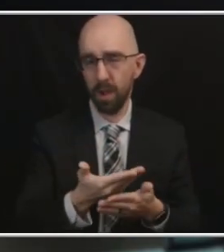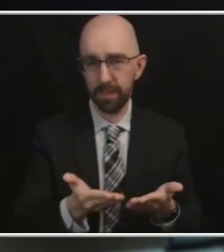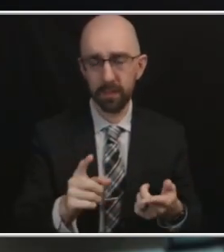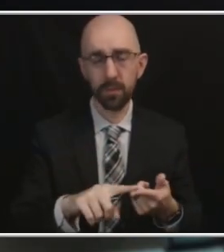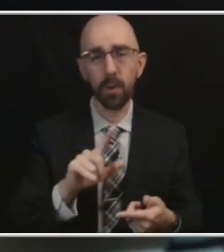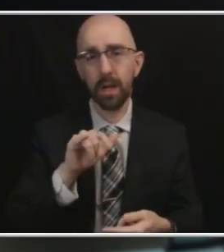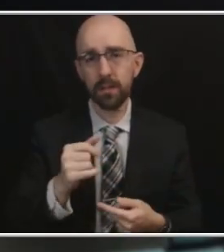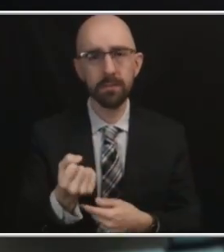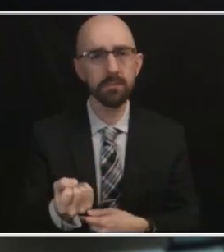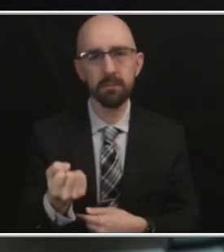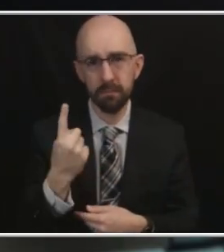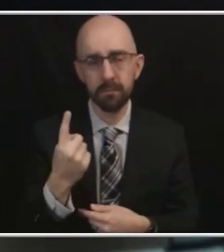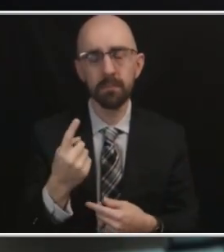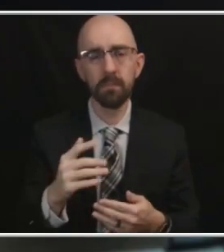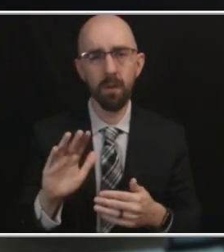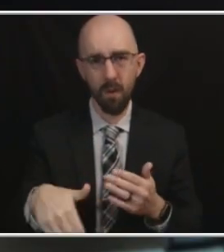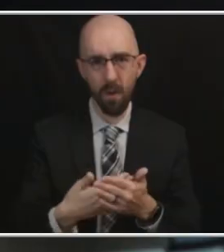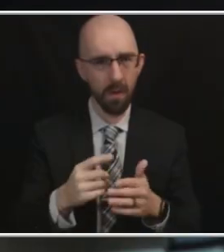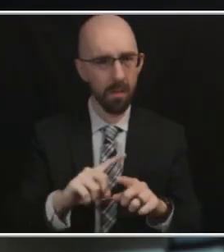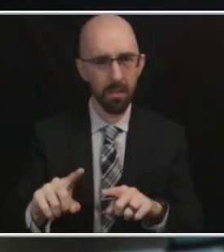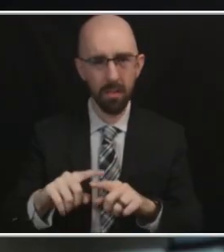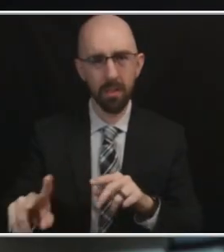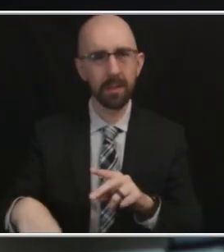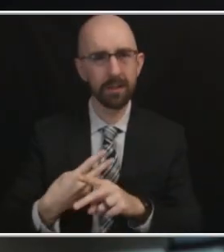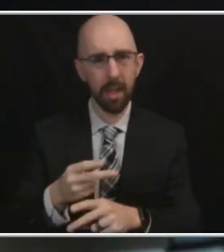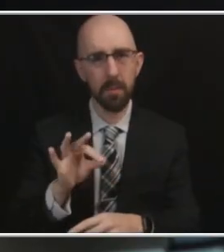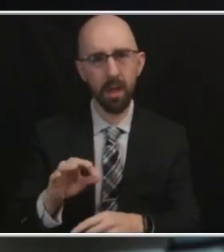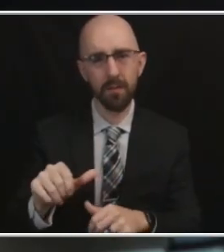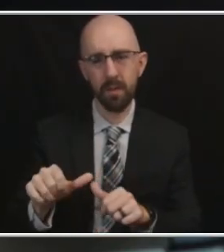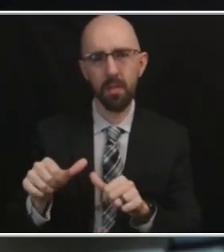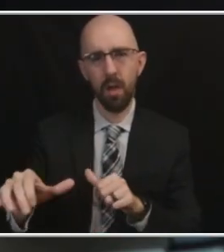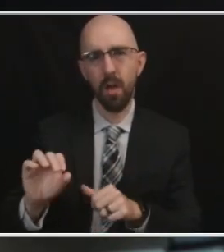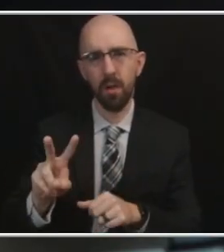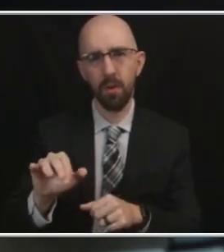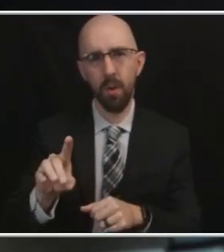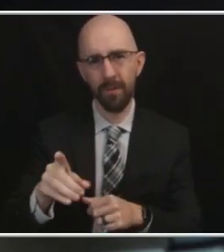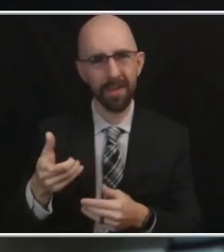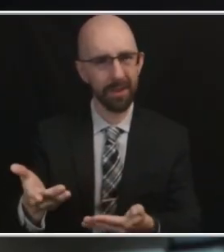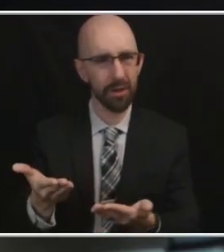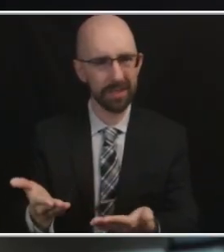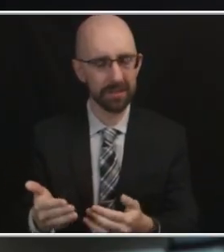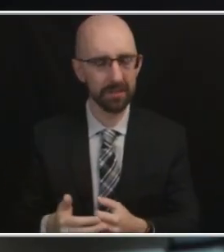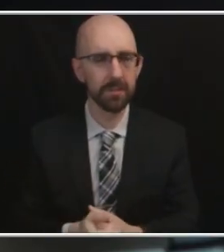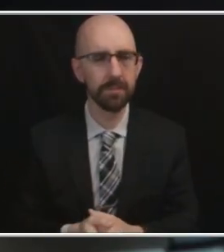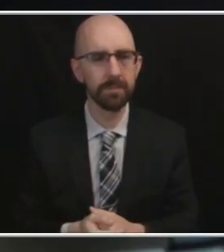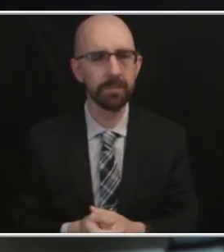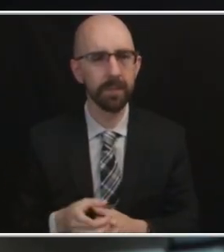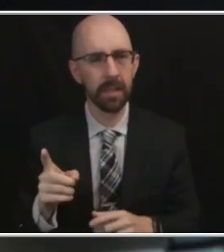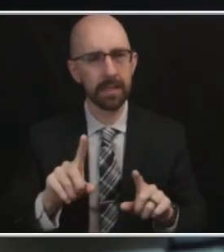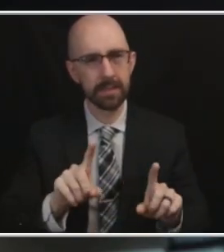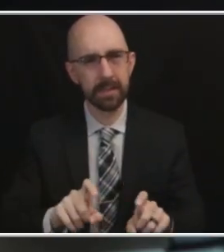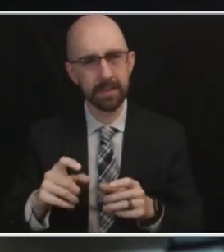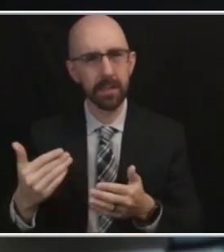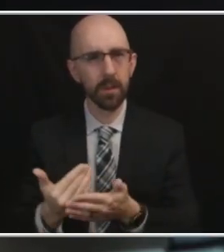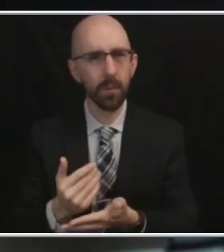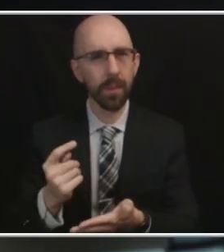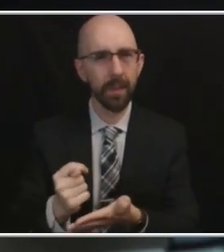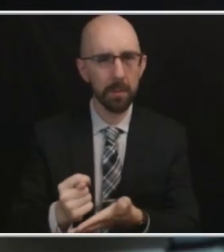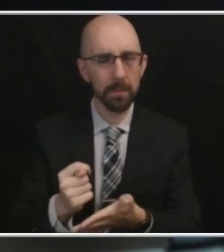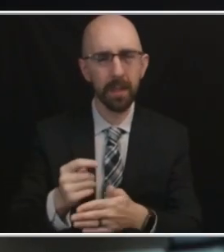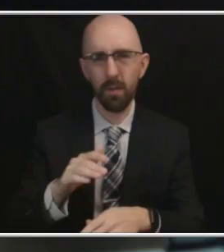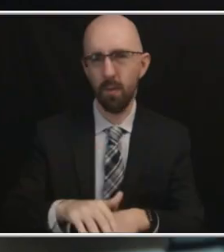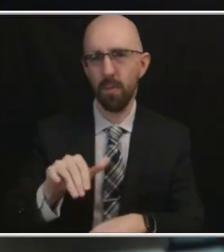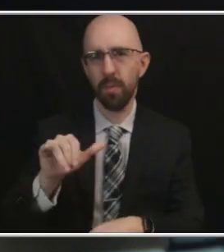understanding all the different types of long COVID that there is, and then testing new therapies on those.